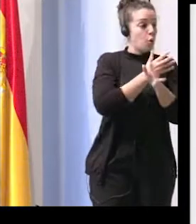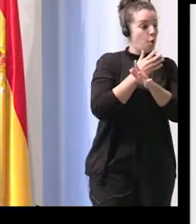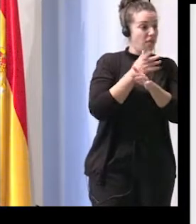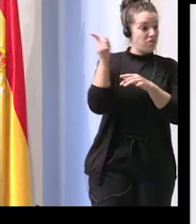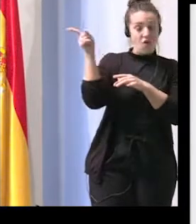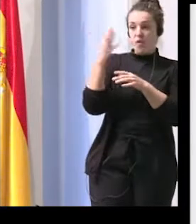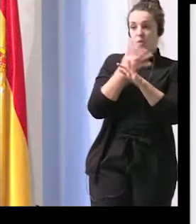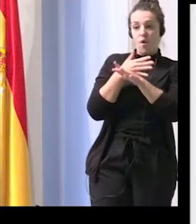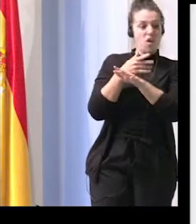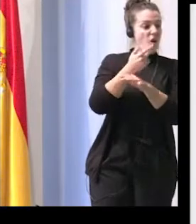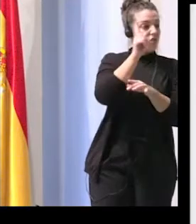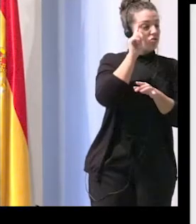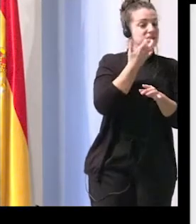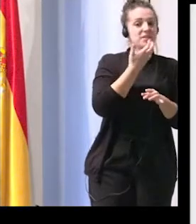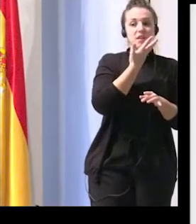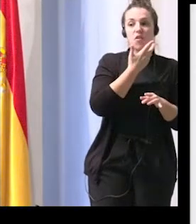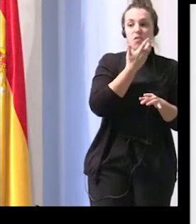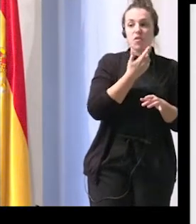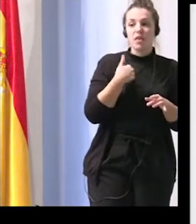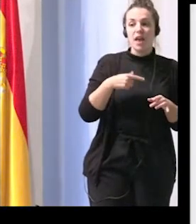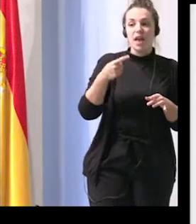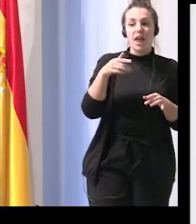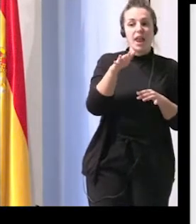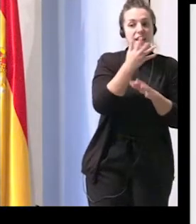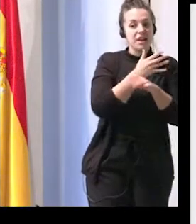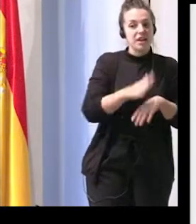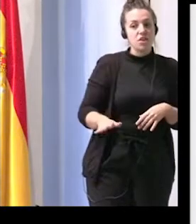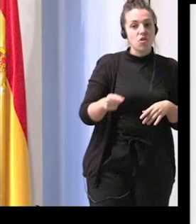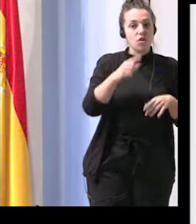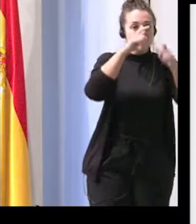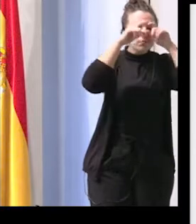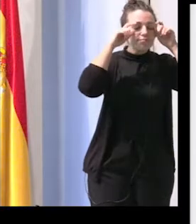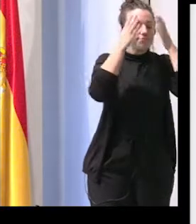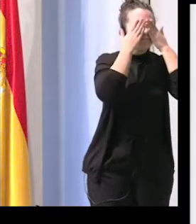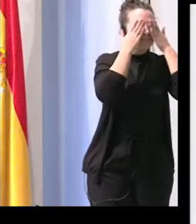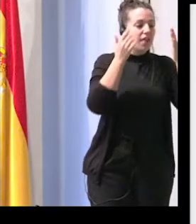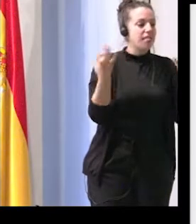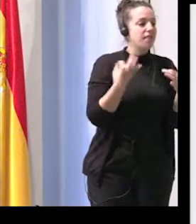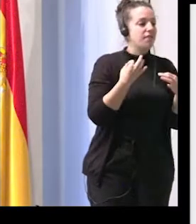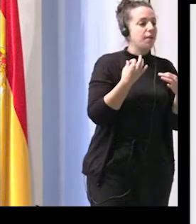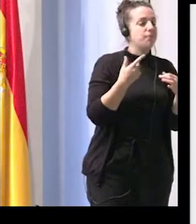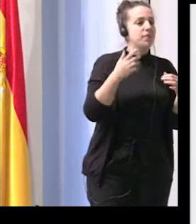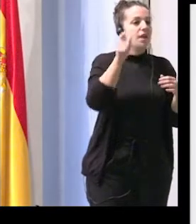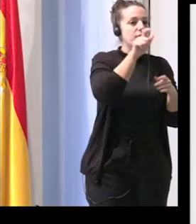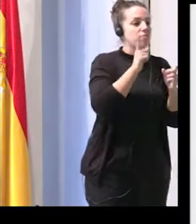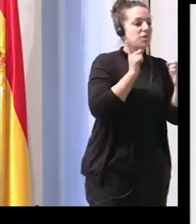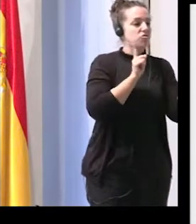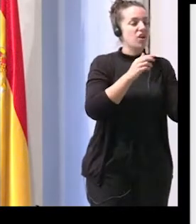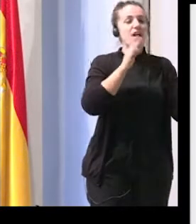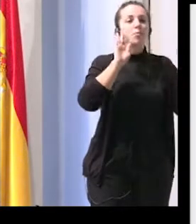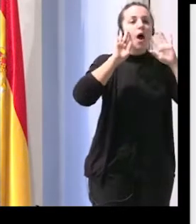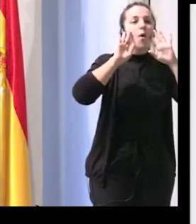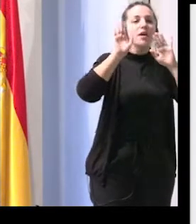child who's blindfolded has to go to where the children are calling her. So imagine this game if you